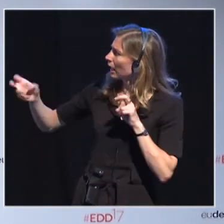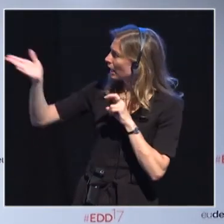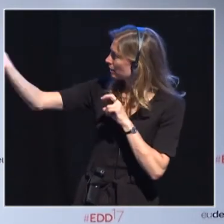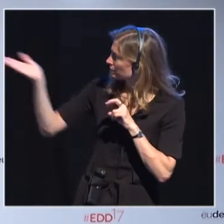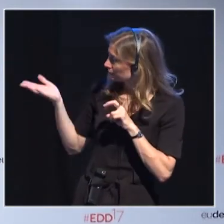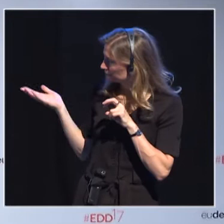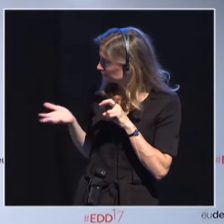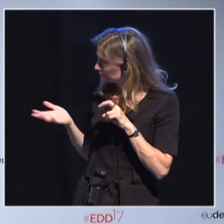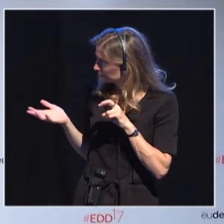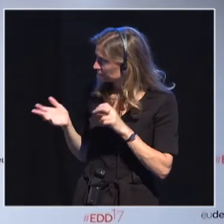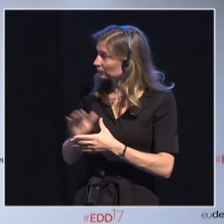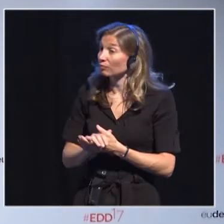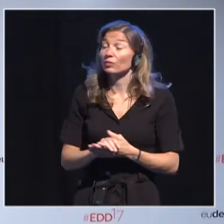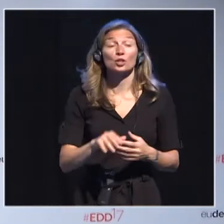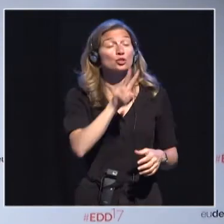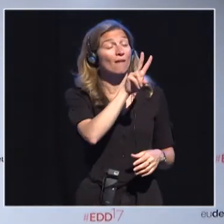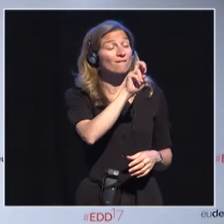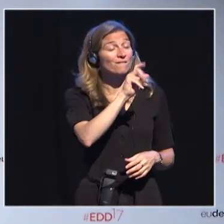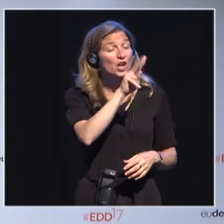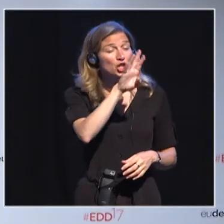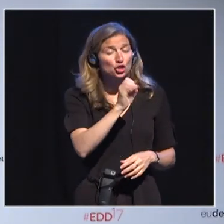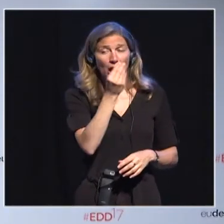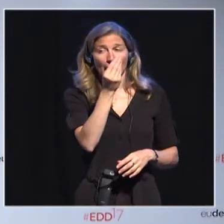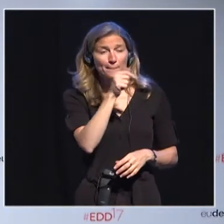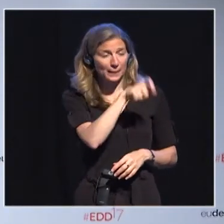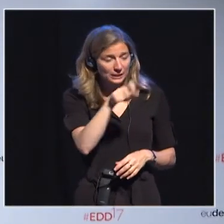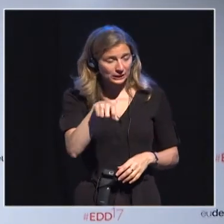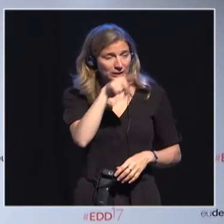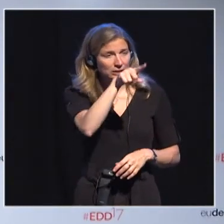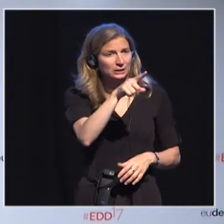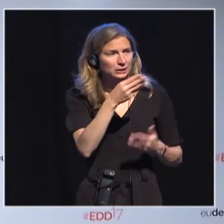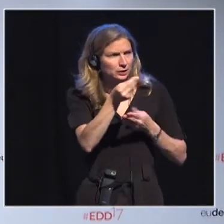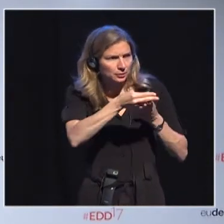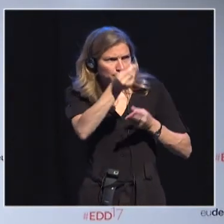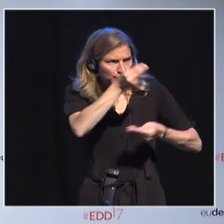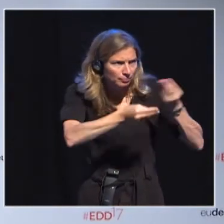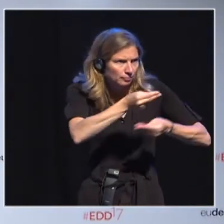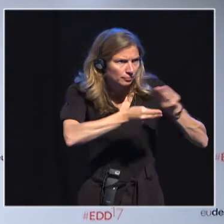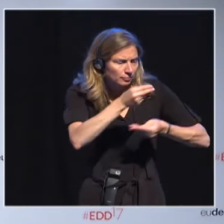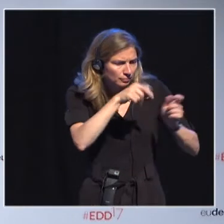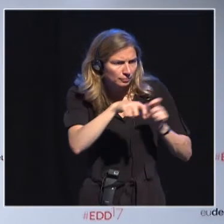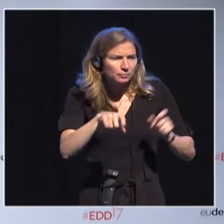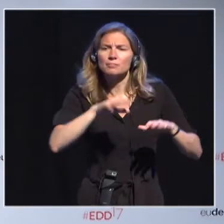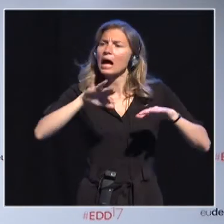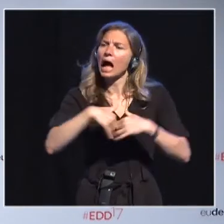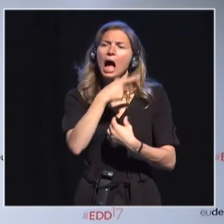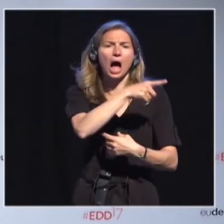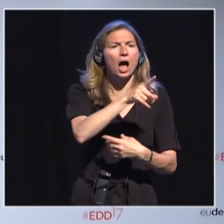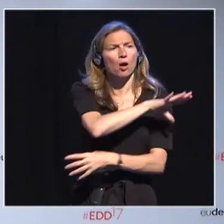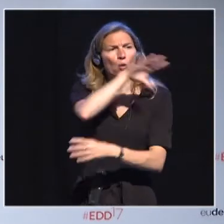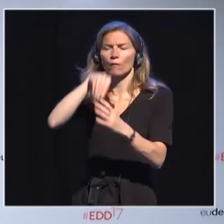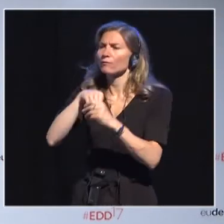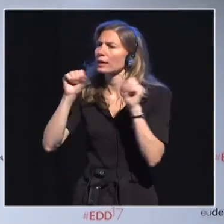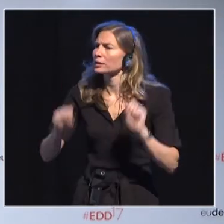the venture capital to play a role on the topic we are discussing today? Any panelists want to